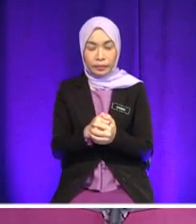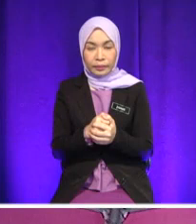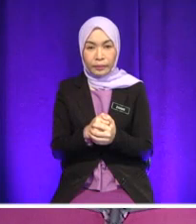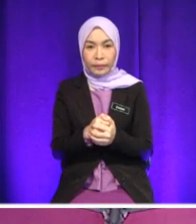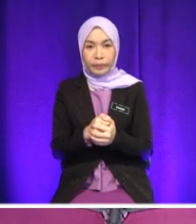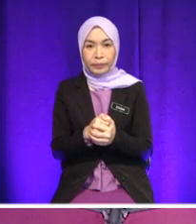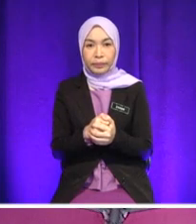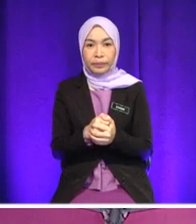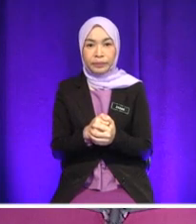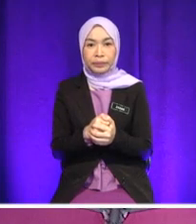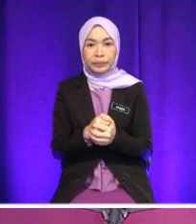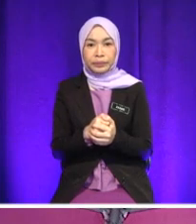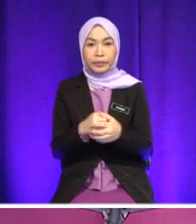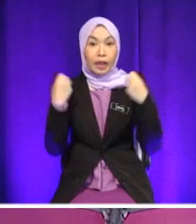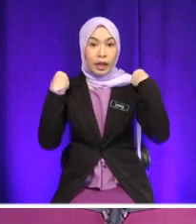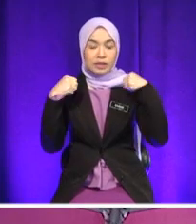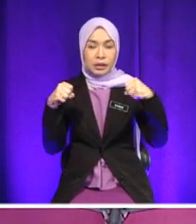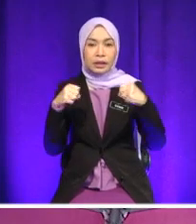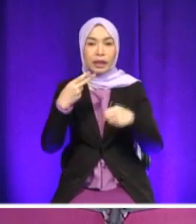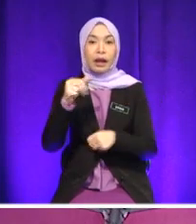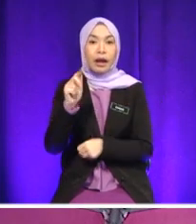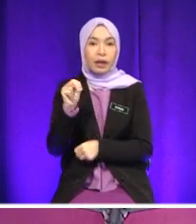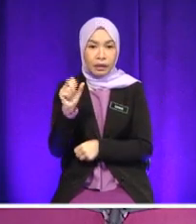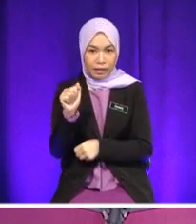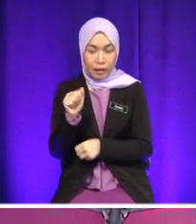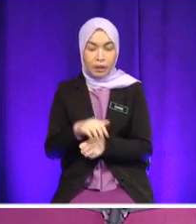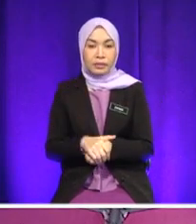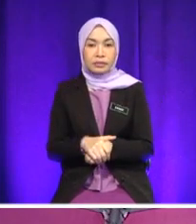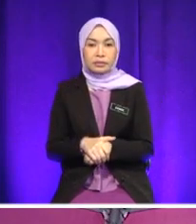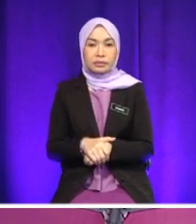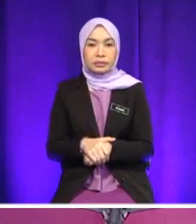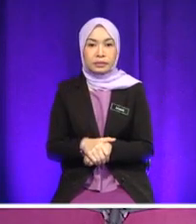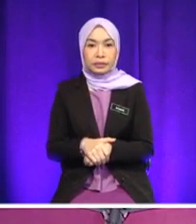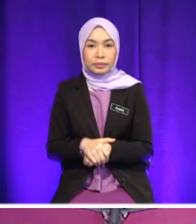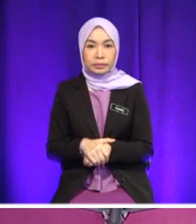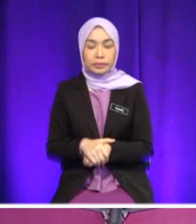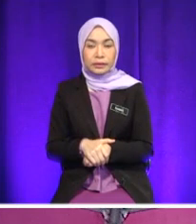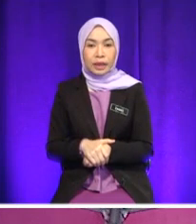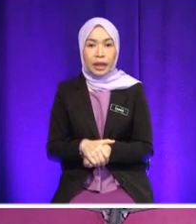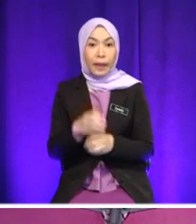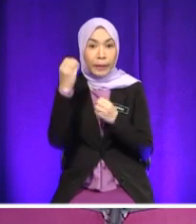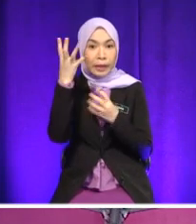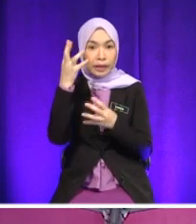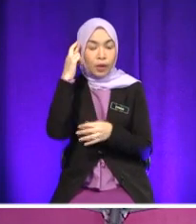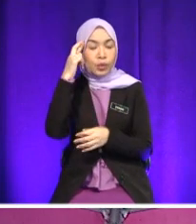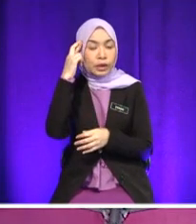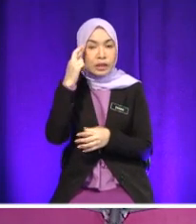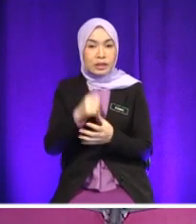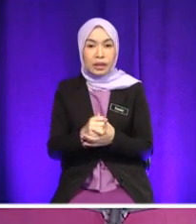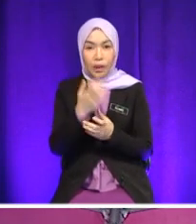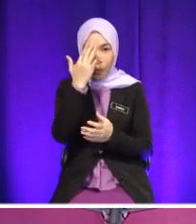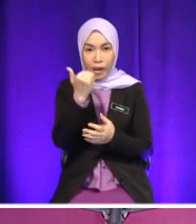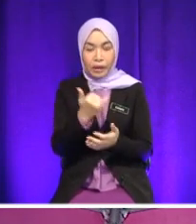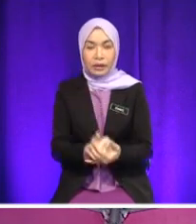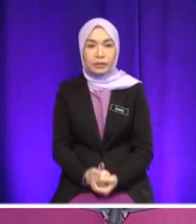with your friend or you disagree with your friend, you need to also provide your answers, your reason why you agree or disagree with your